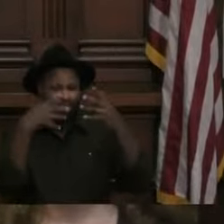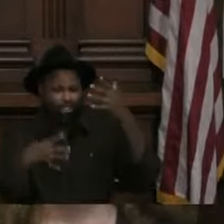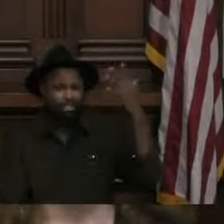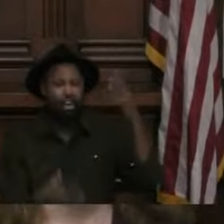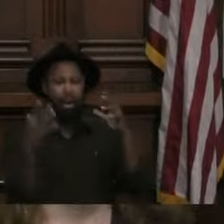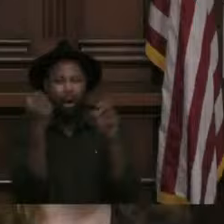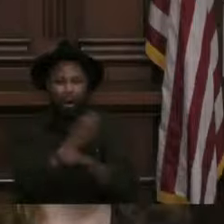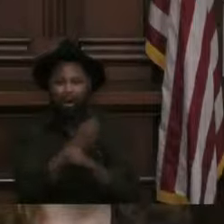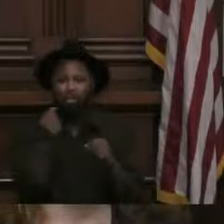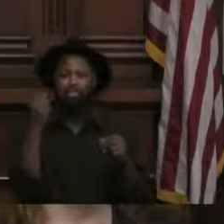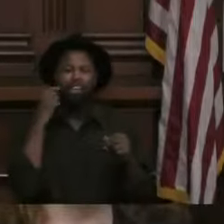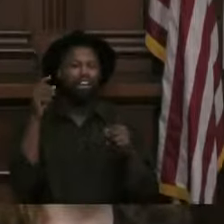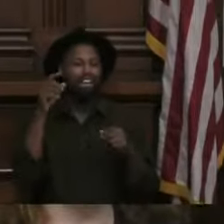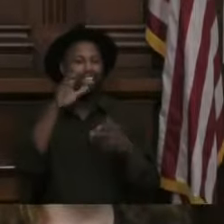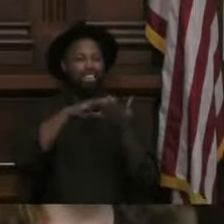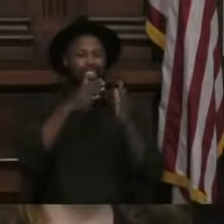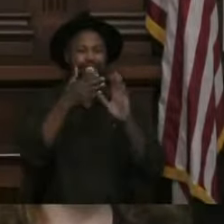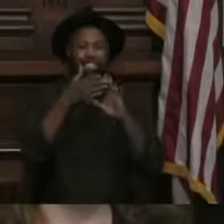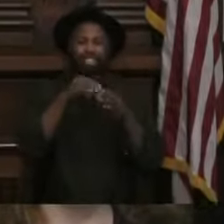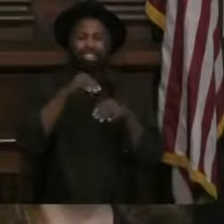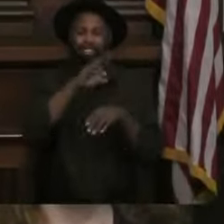and repeating next year.